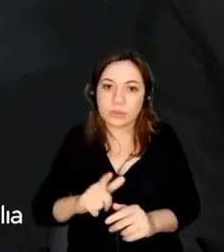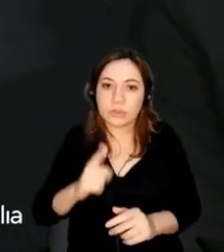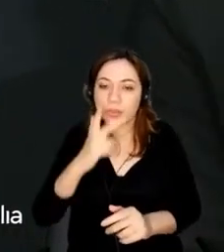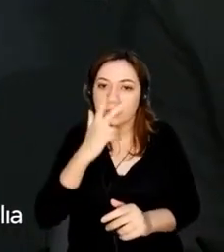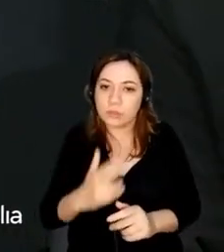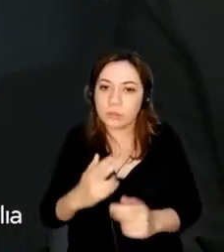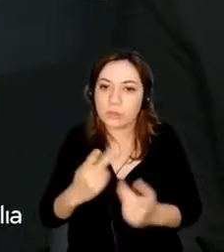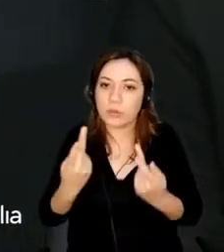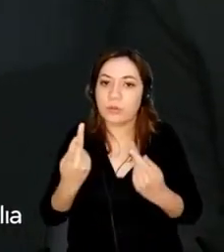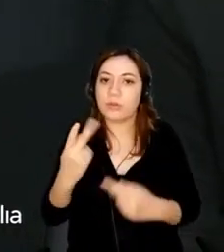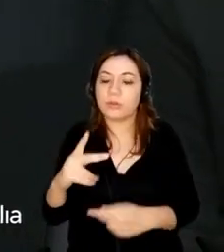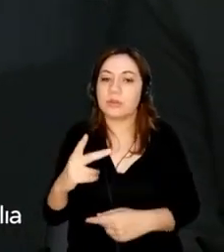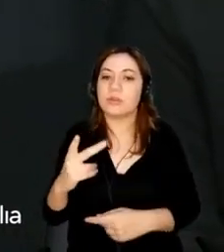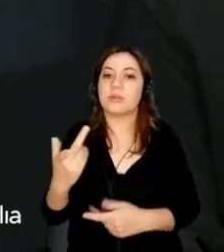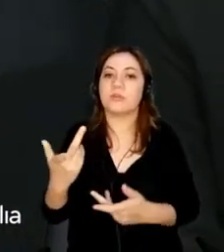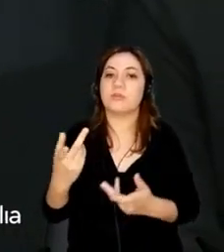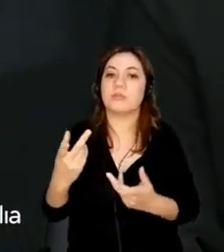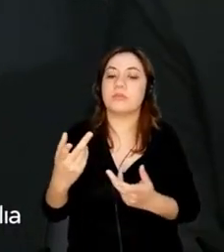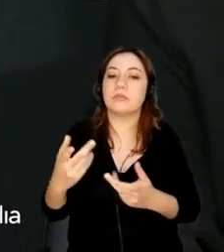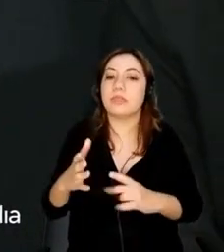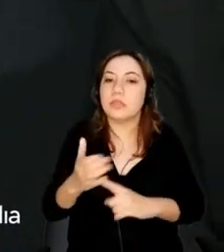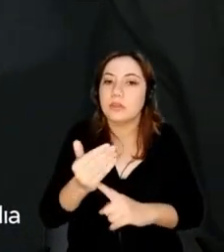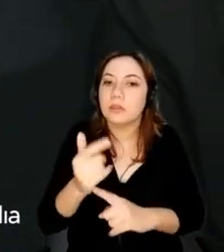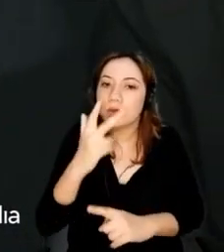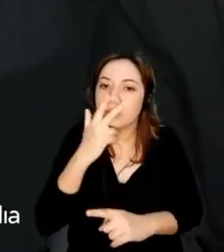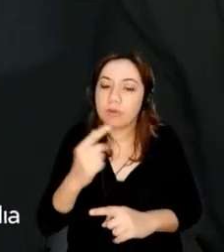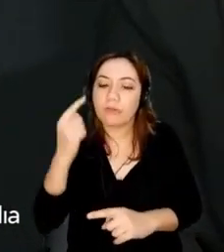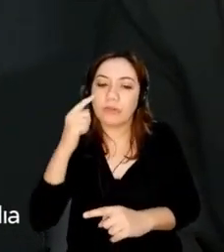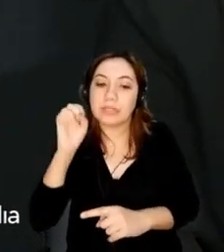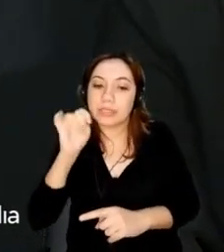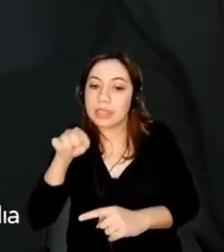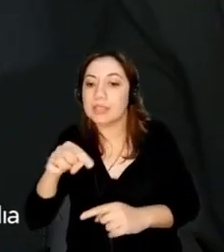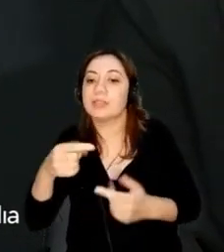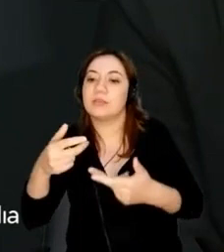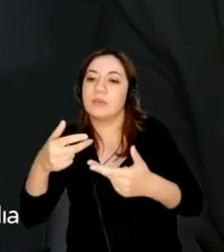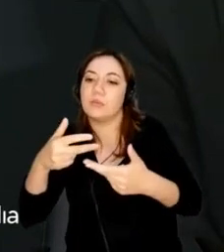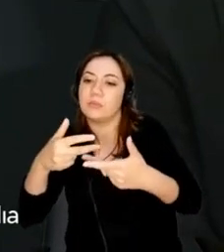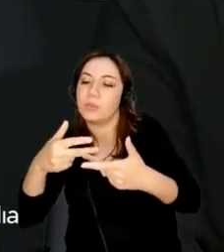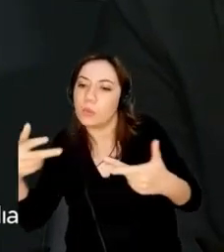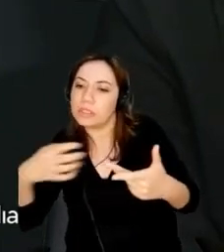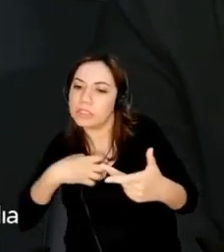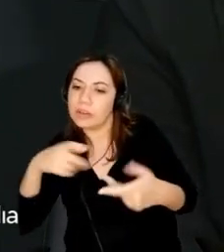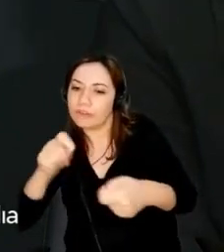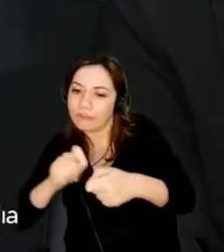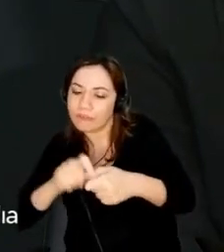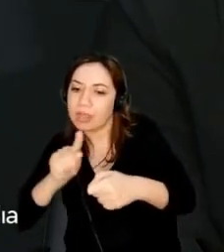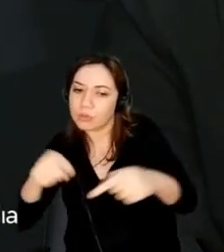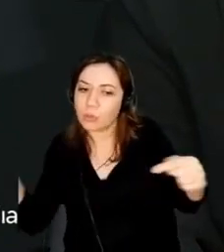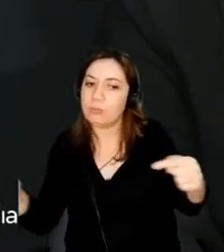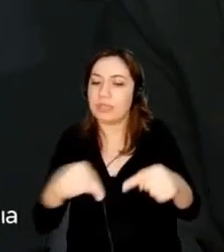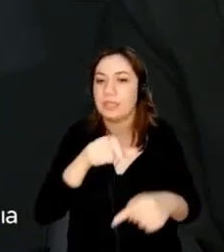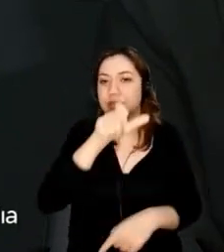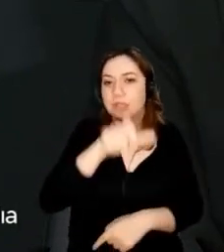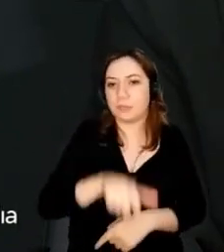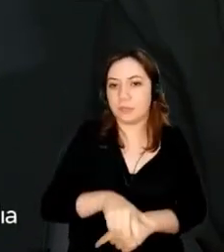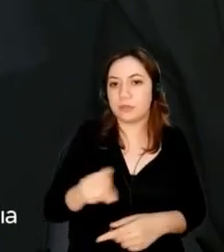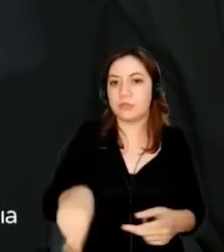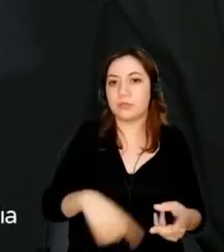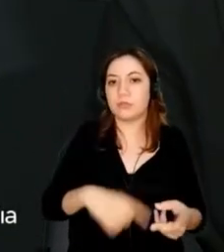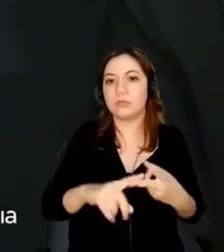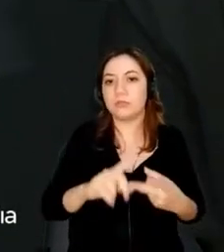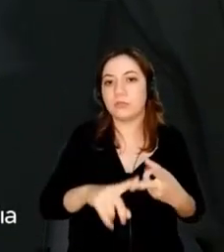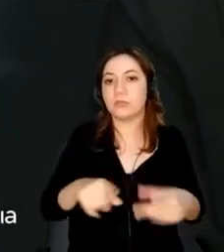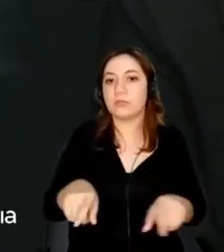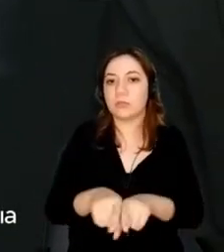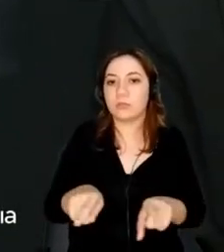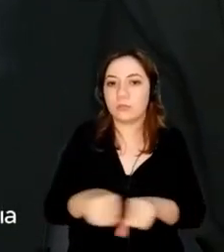transaction is the right person. We're also looking at identity. So, and it's beyond traditional identity. It's really about, am I who